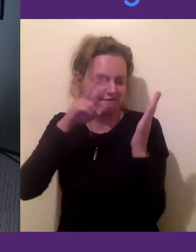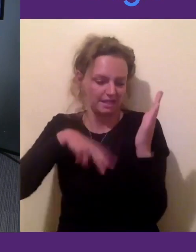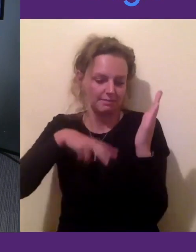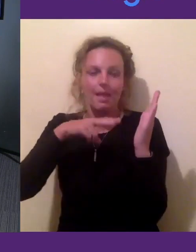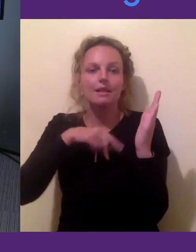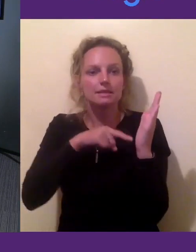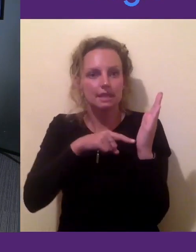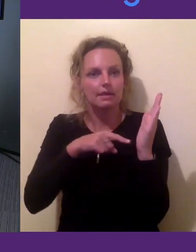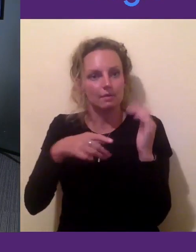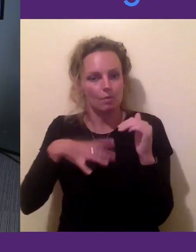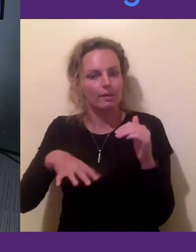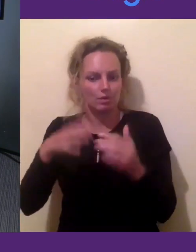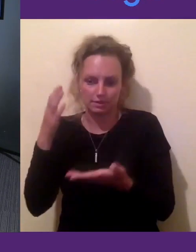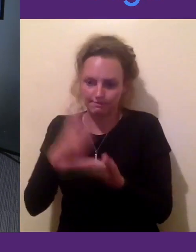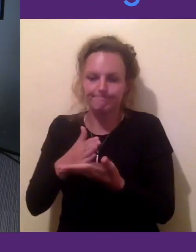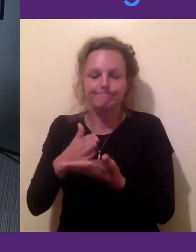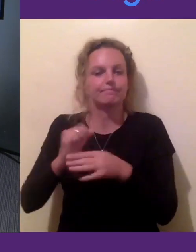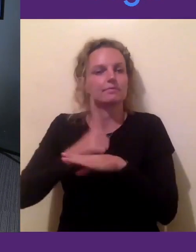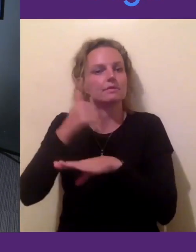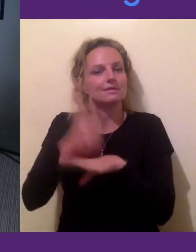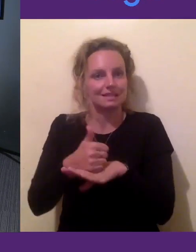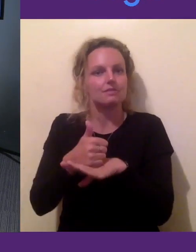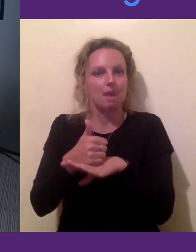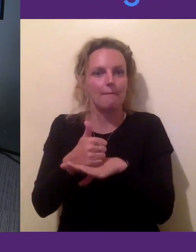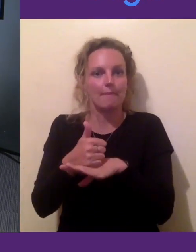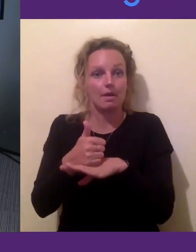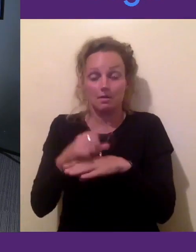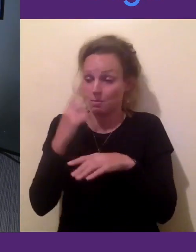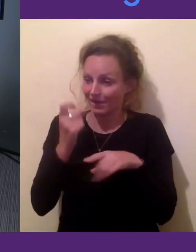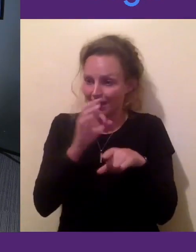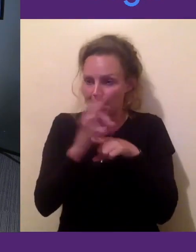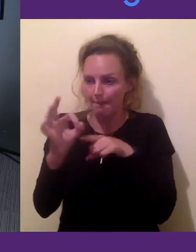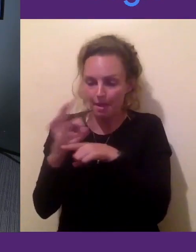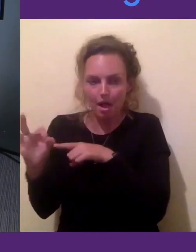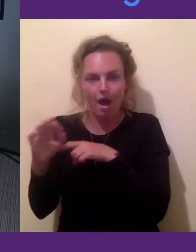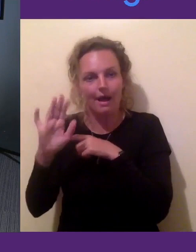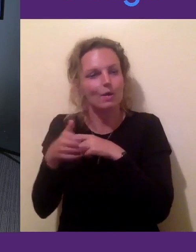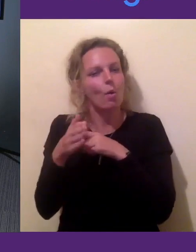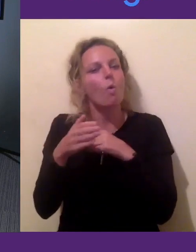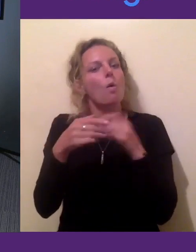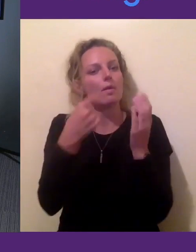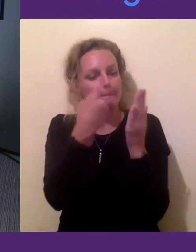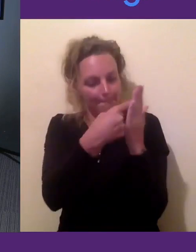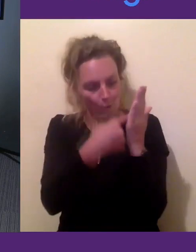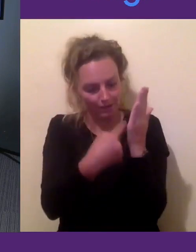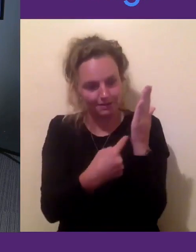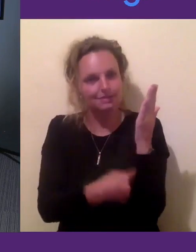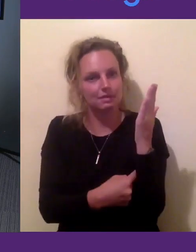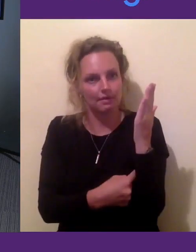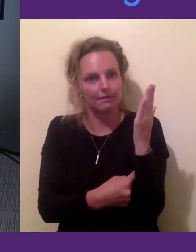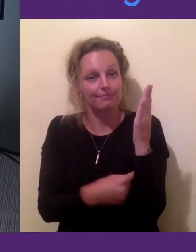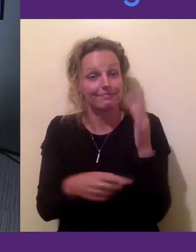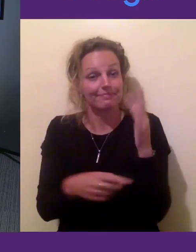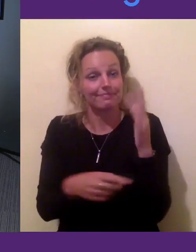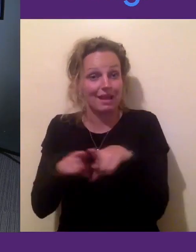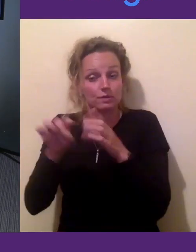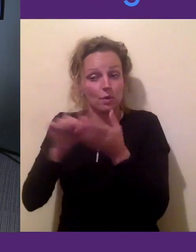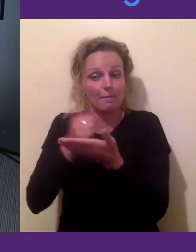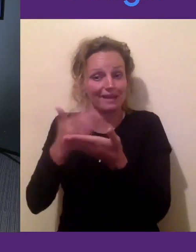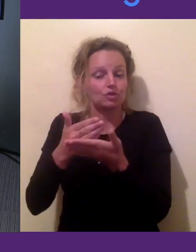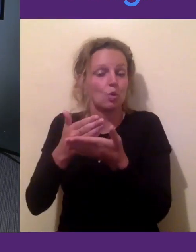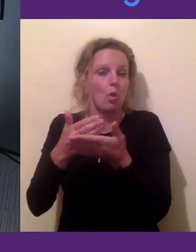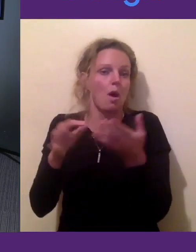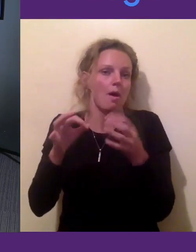can apply the principles of WCAG, but in terms of measuring us against WCAG itself is extremely